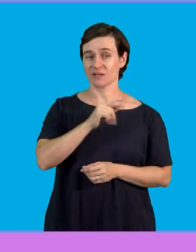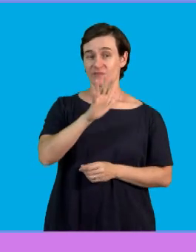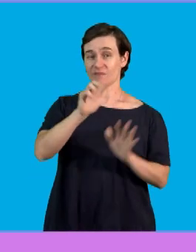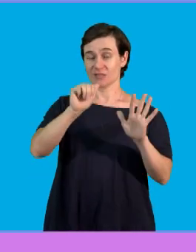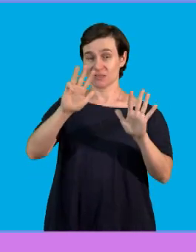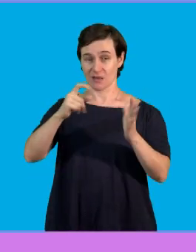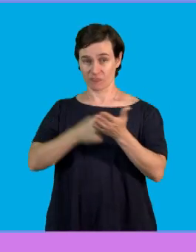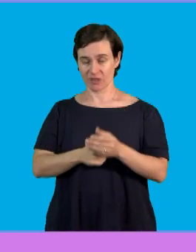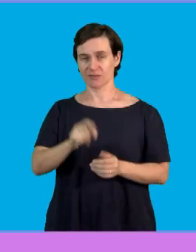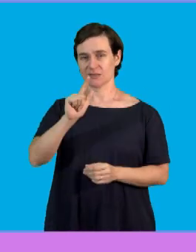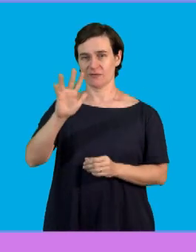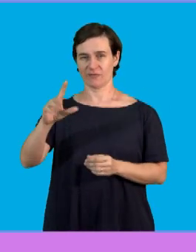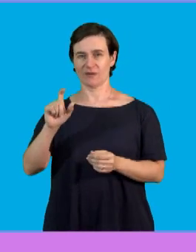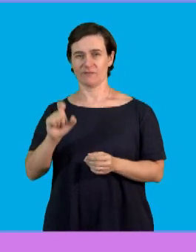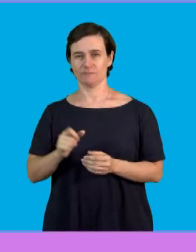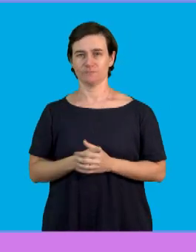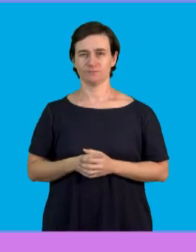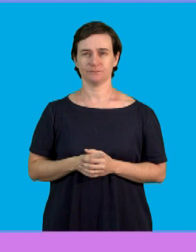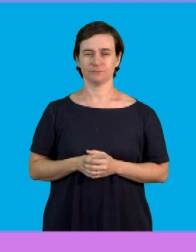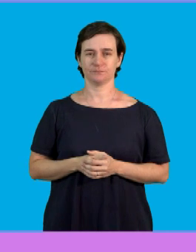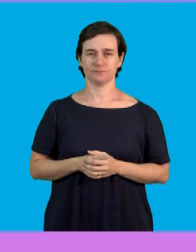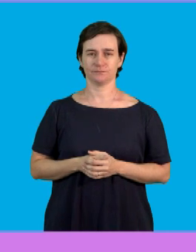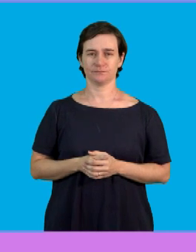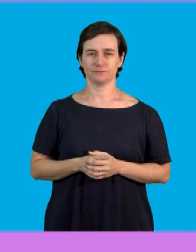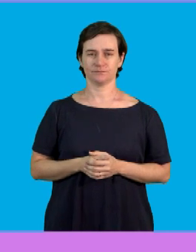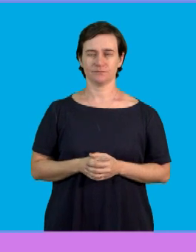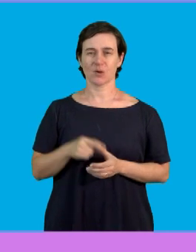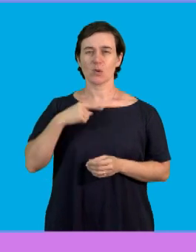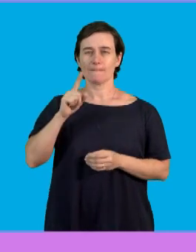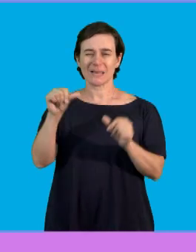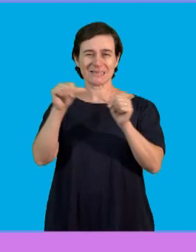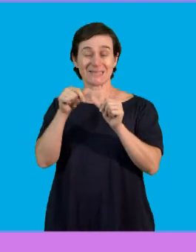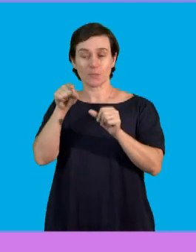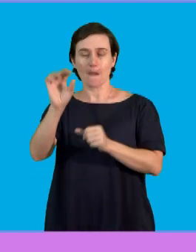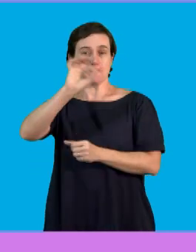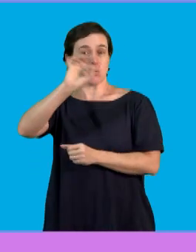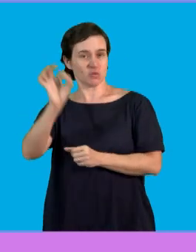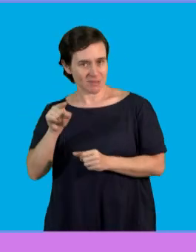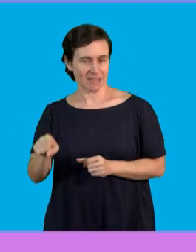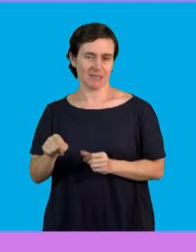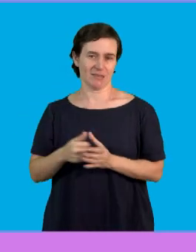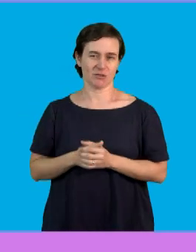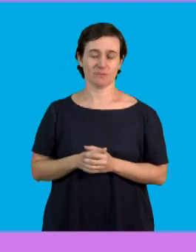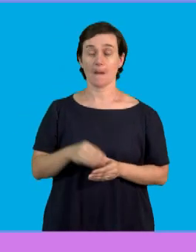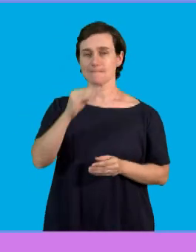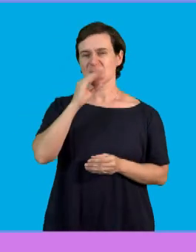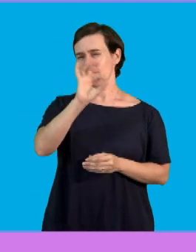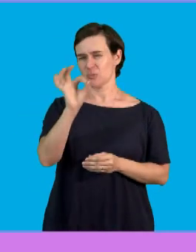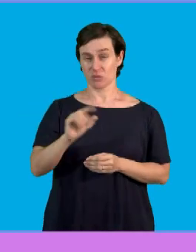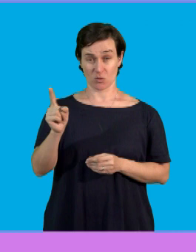5,569 rand 75. So now they want us to determine the percentage. So the percentage would